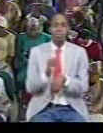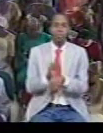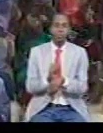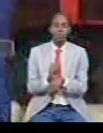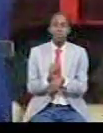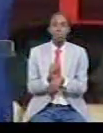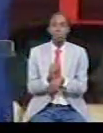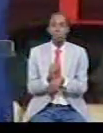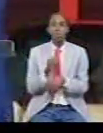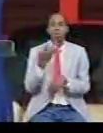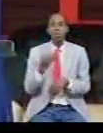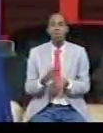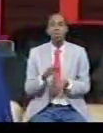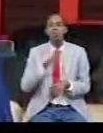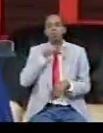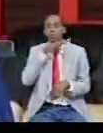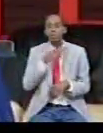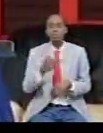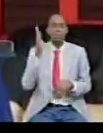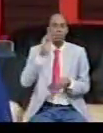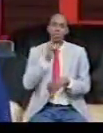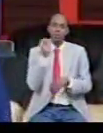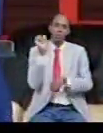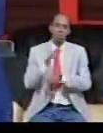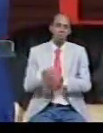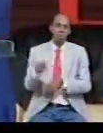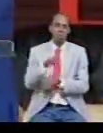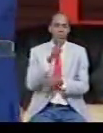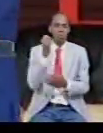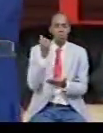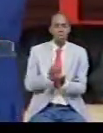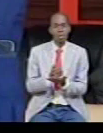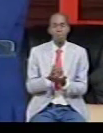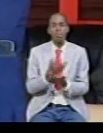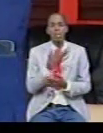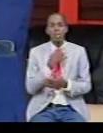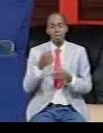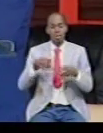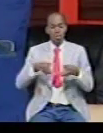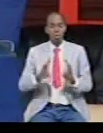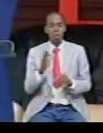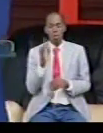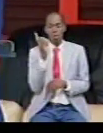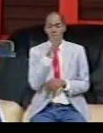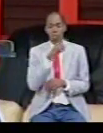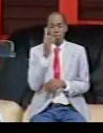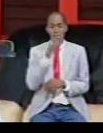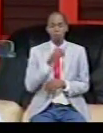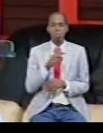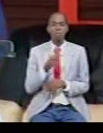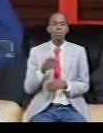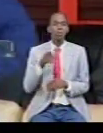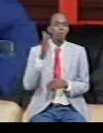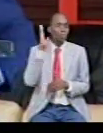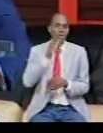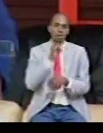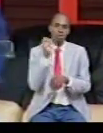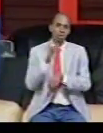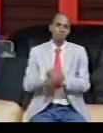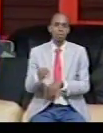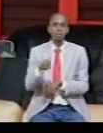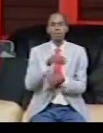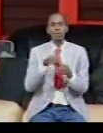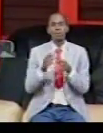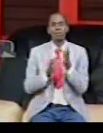of filthiness will not conquer you. And the way of falsehood will not conquer you.